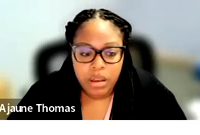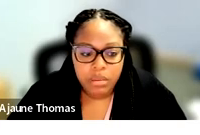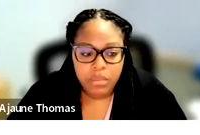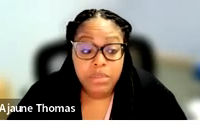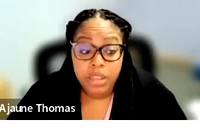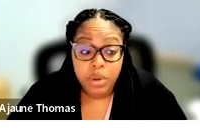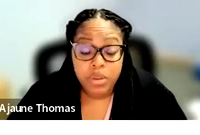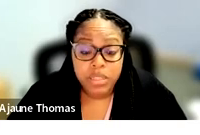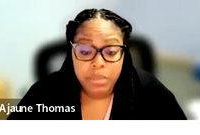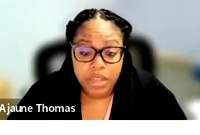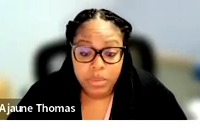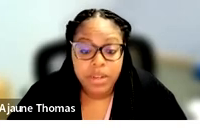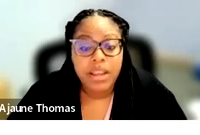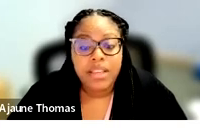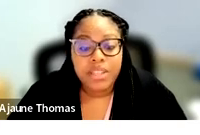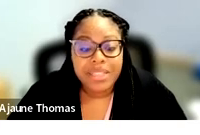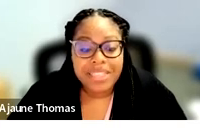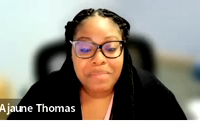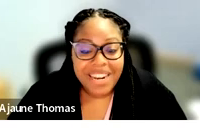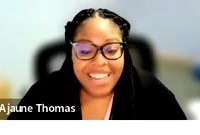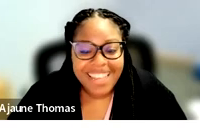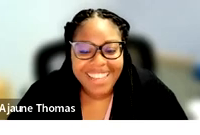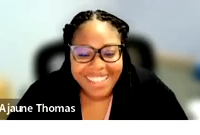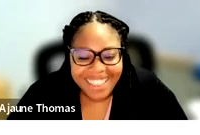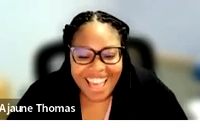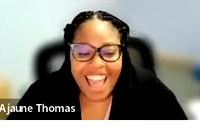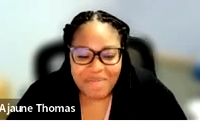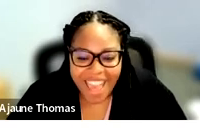then, the Pro is the biggest one. So it's the Mini,